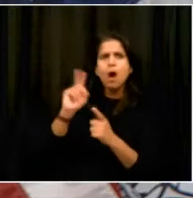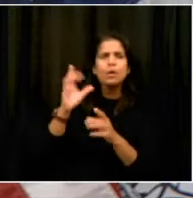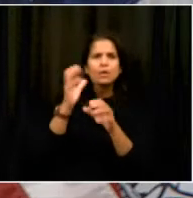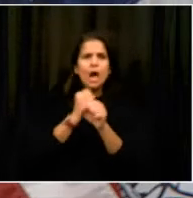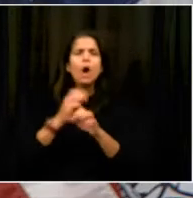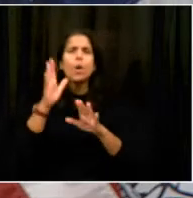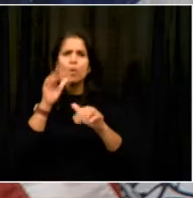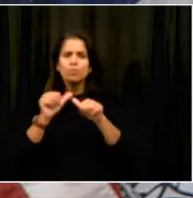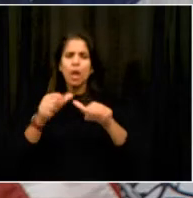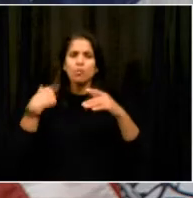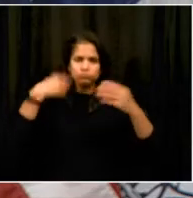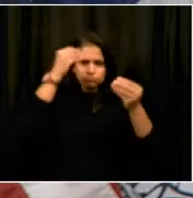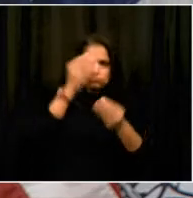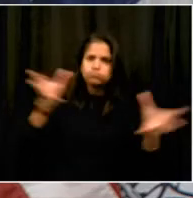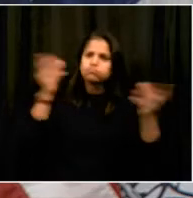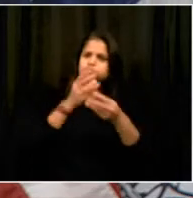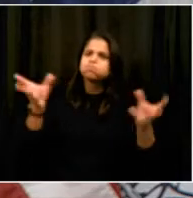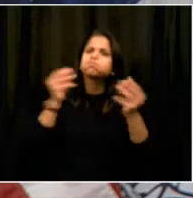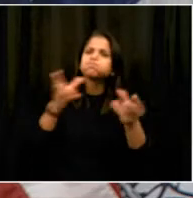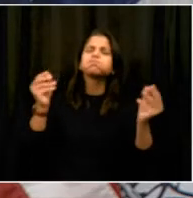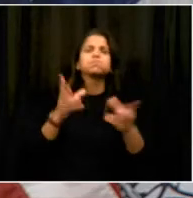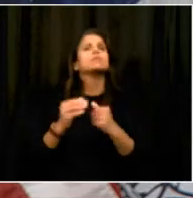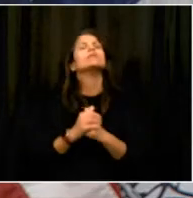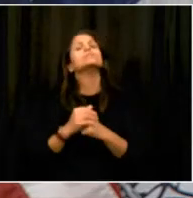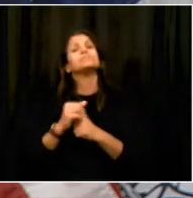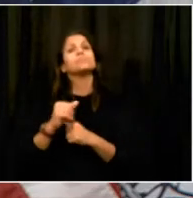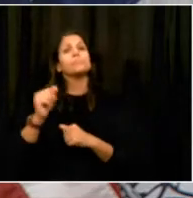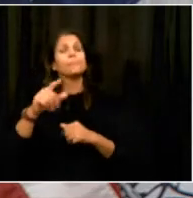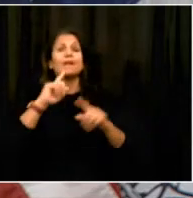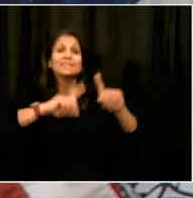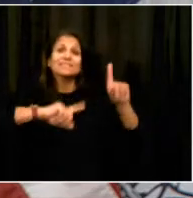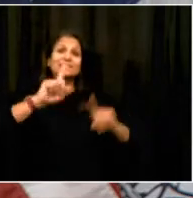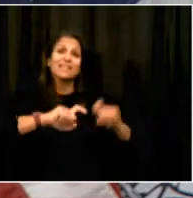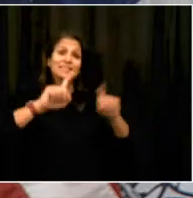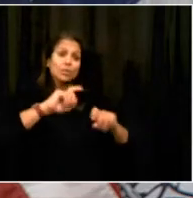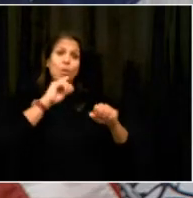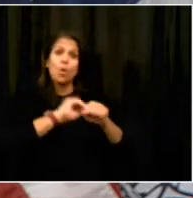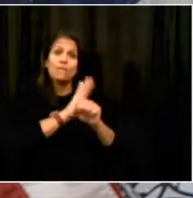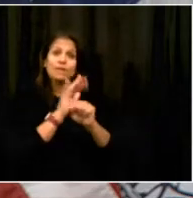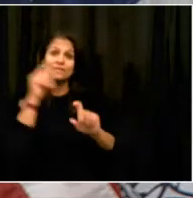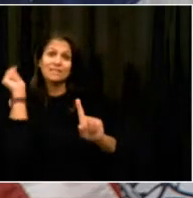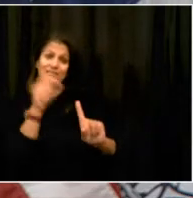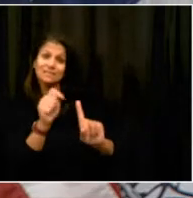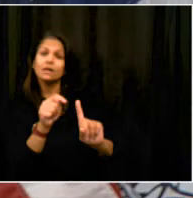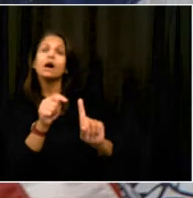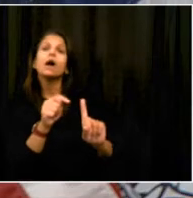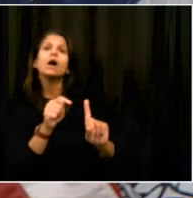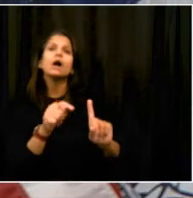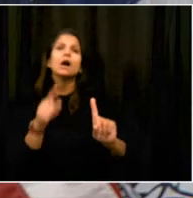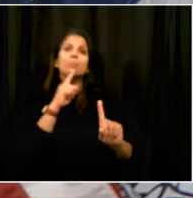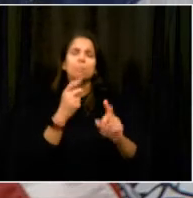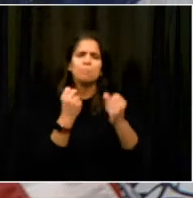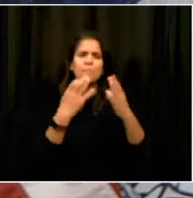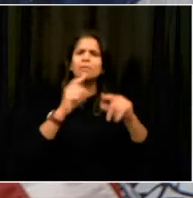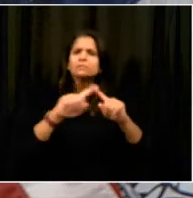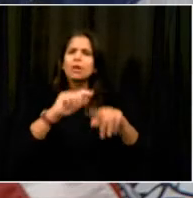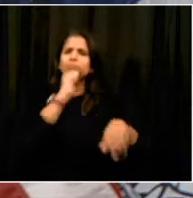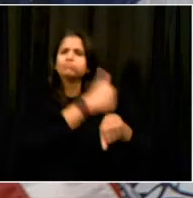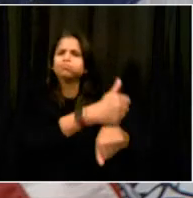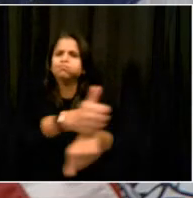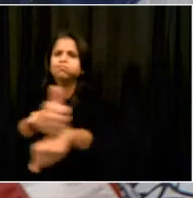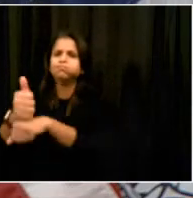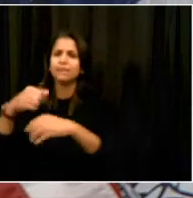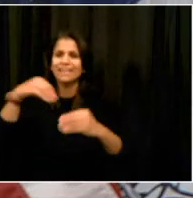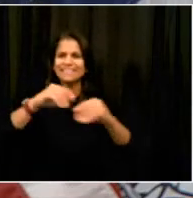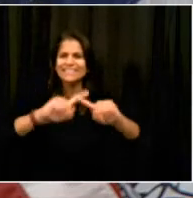ever in New York City. And again, the test is the easiest it's ever been. It's the quickest it's ever been. We want people to know it's there for them. So our